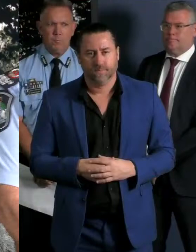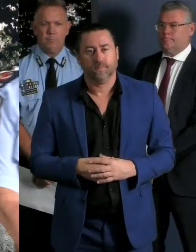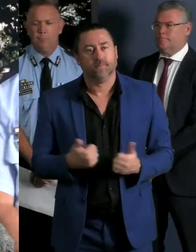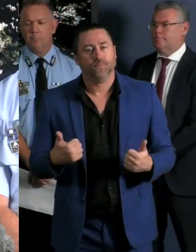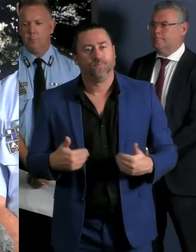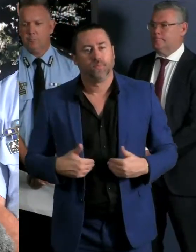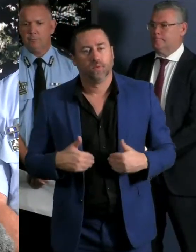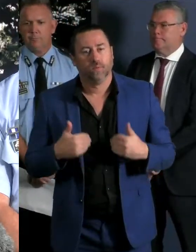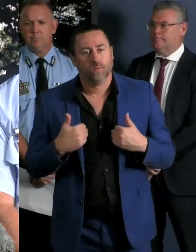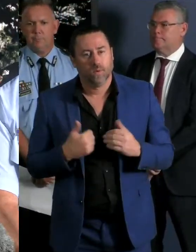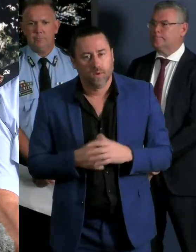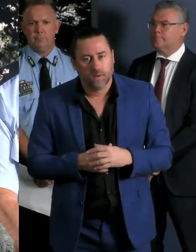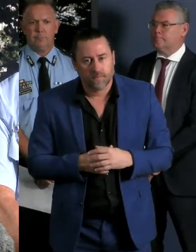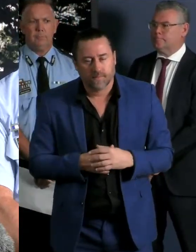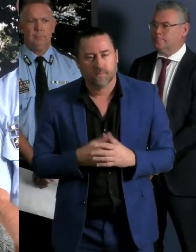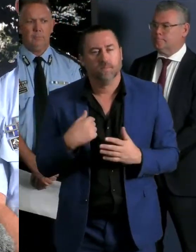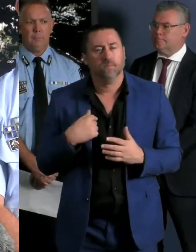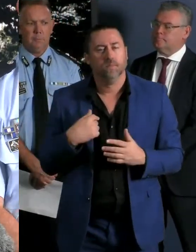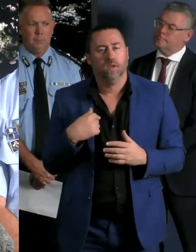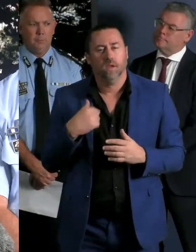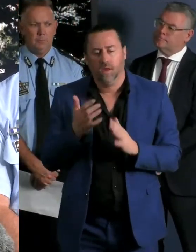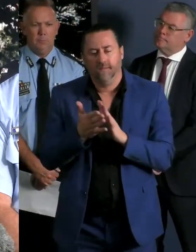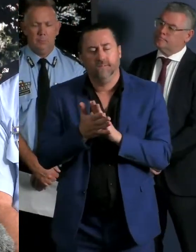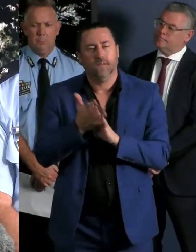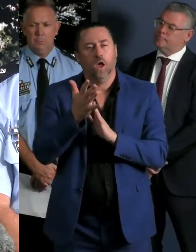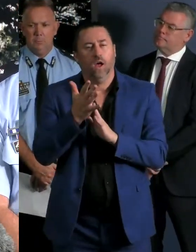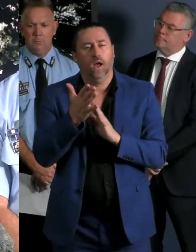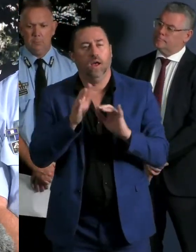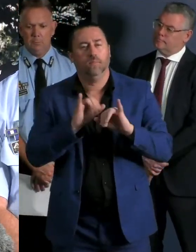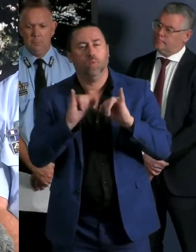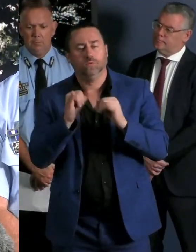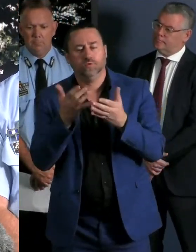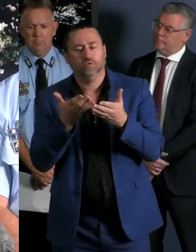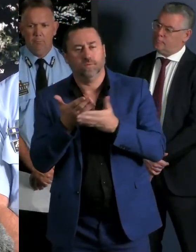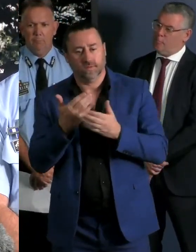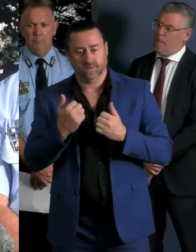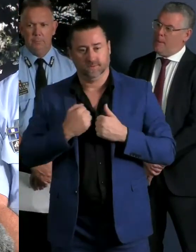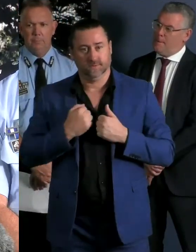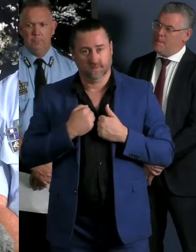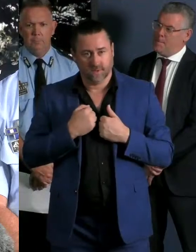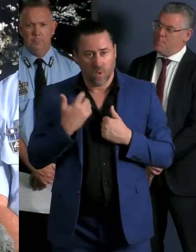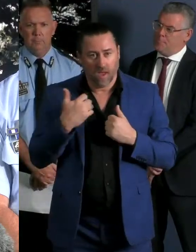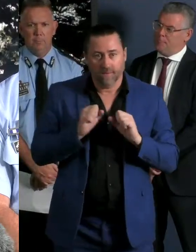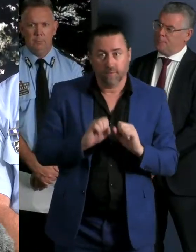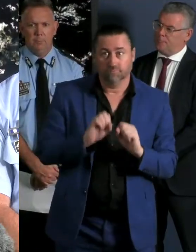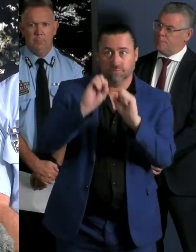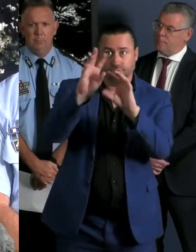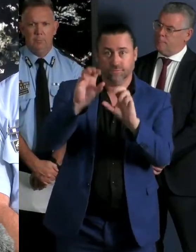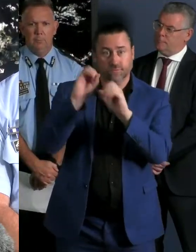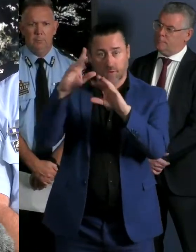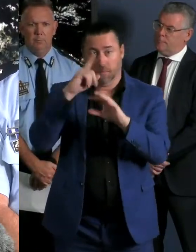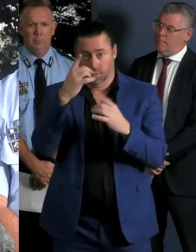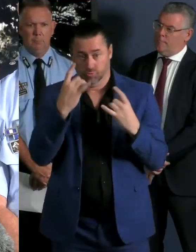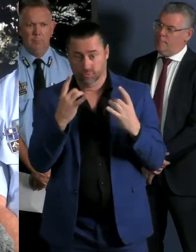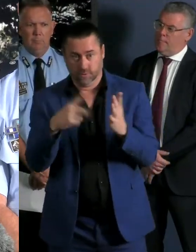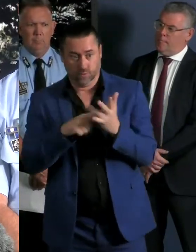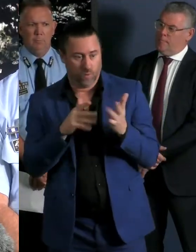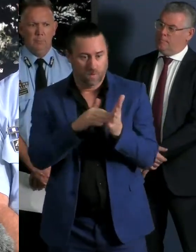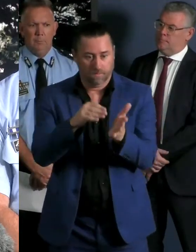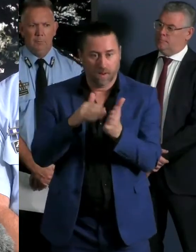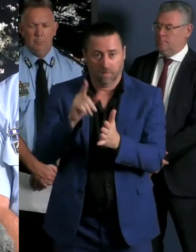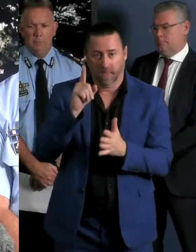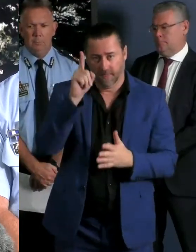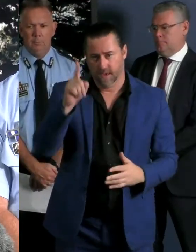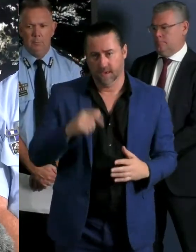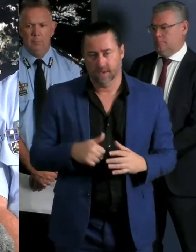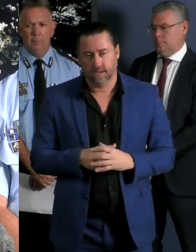Good morning. Fire and Emergency Services pre-deployment and preparation activities are now complete, and we acknowledge the